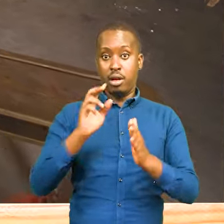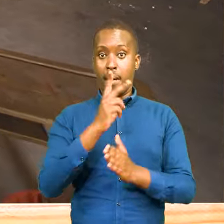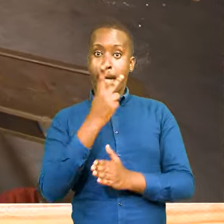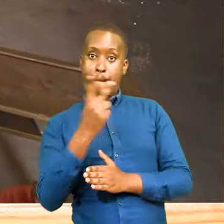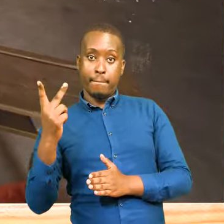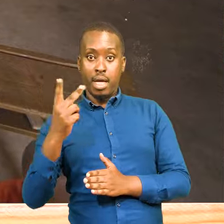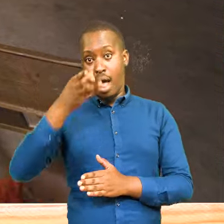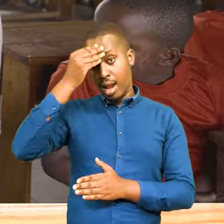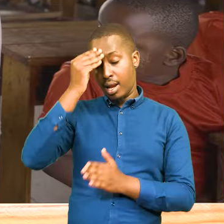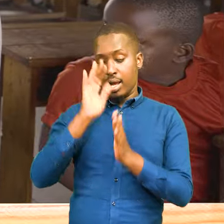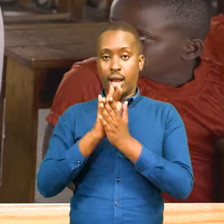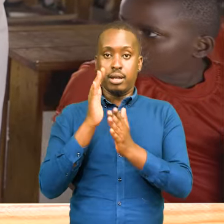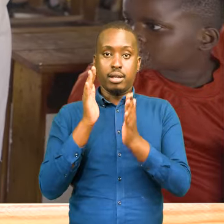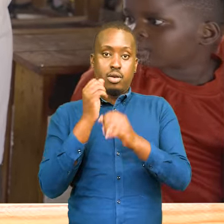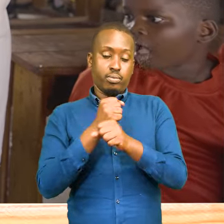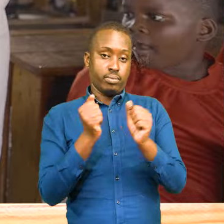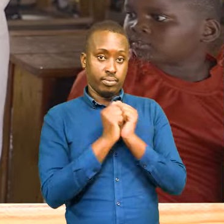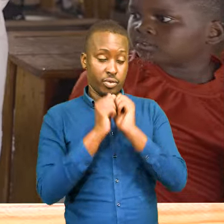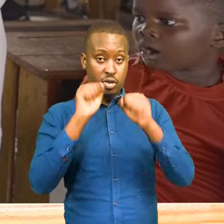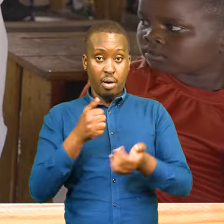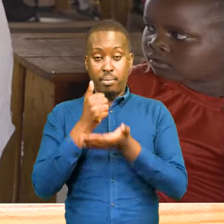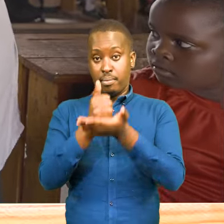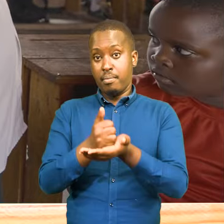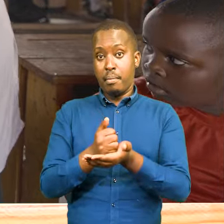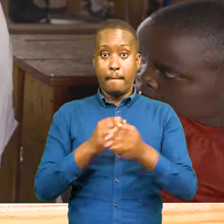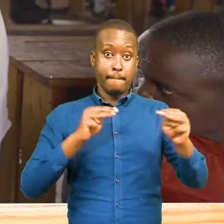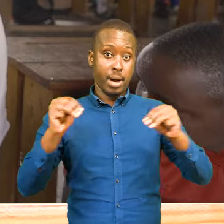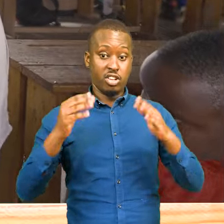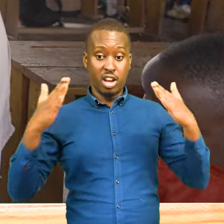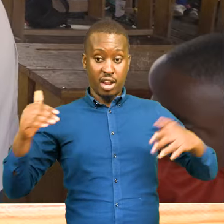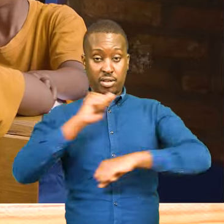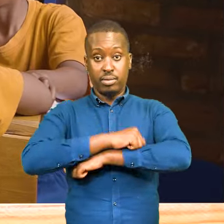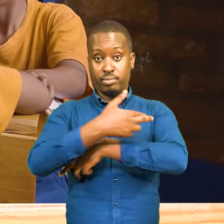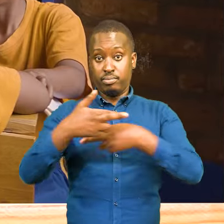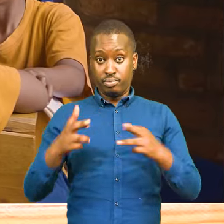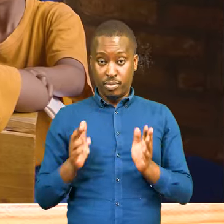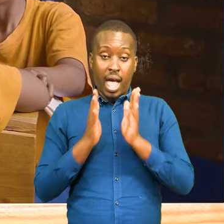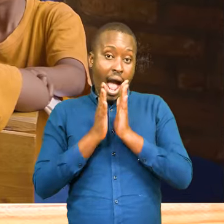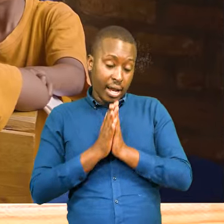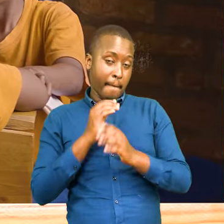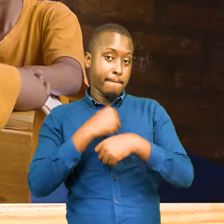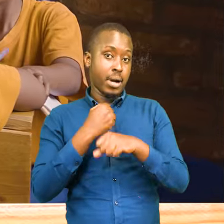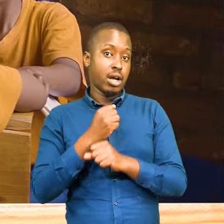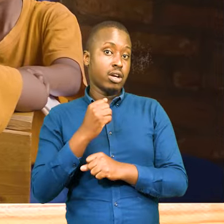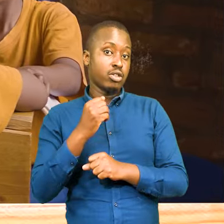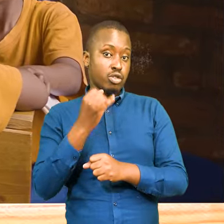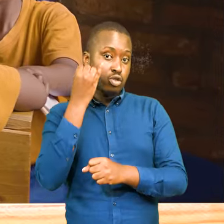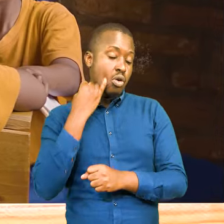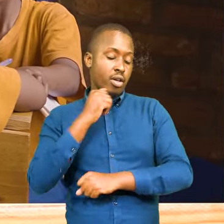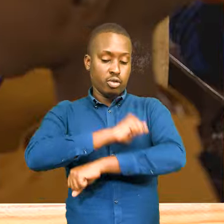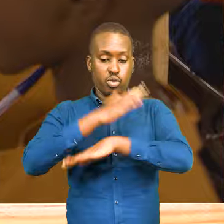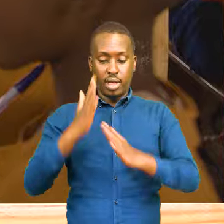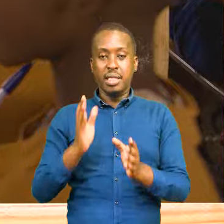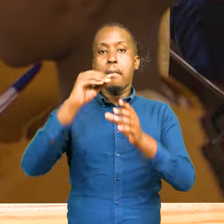and collaboration. This can help manage large class sizes and ensure that all students are